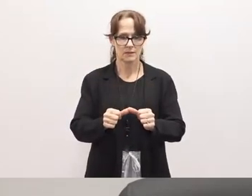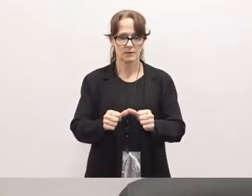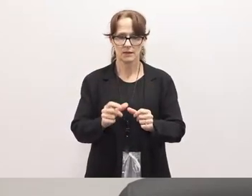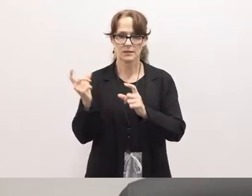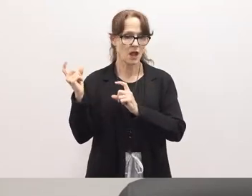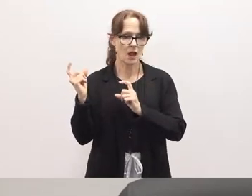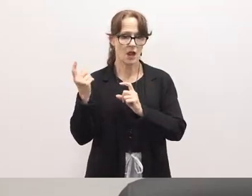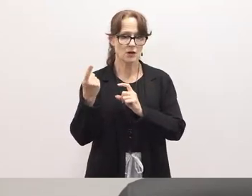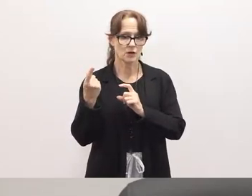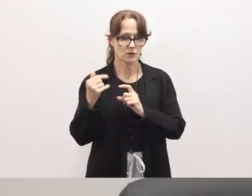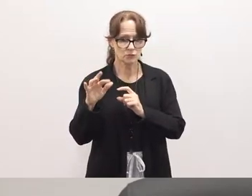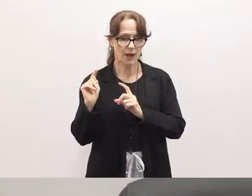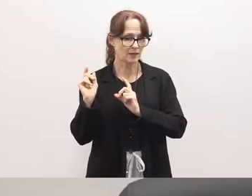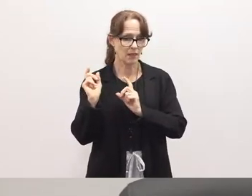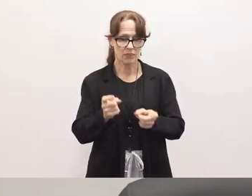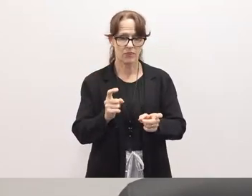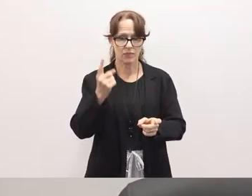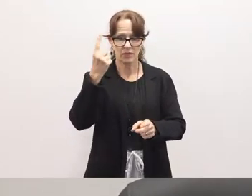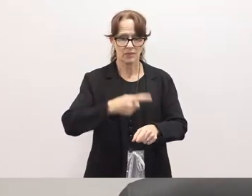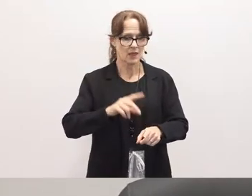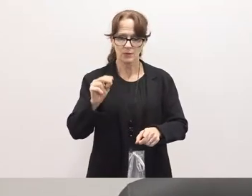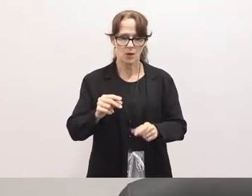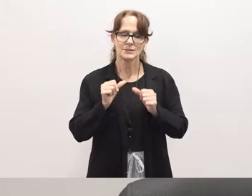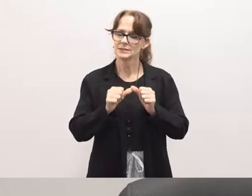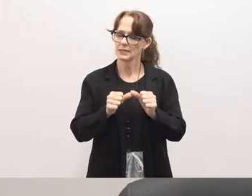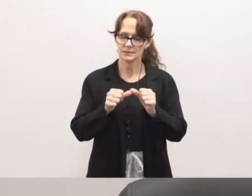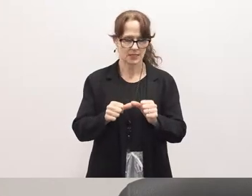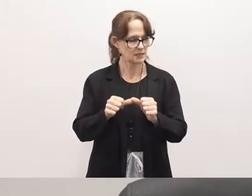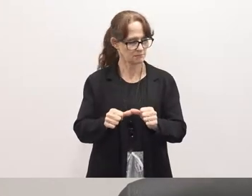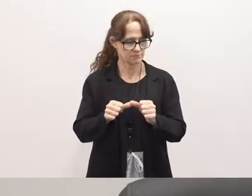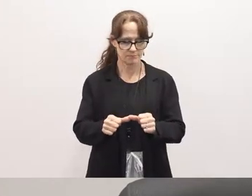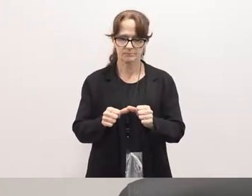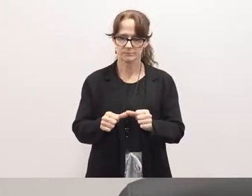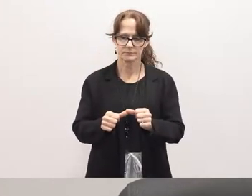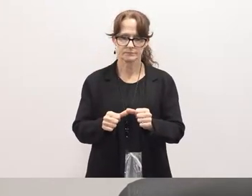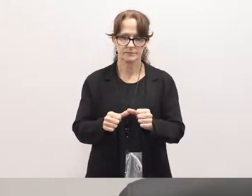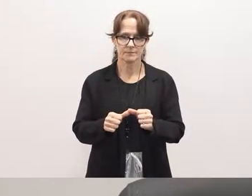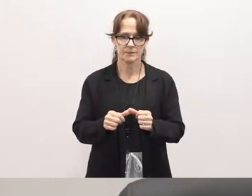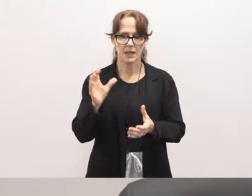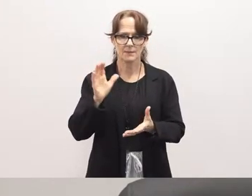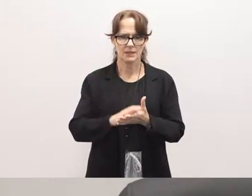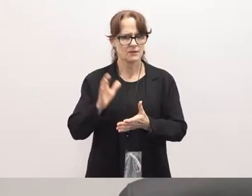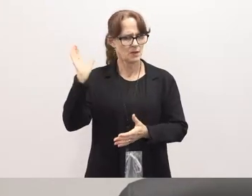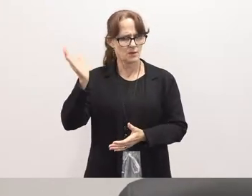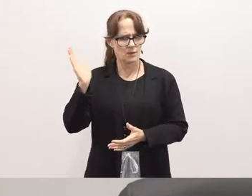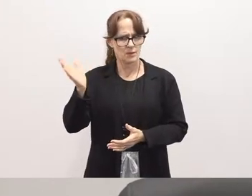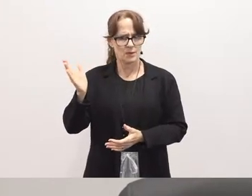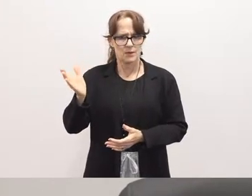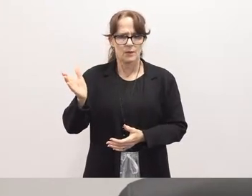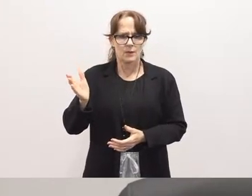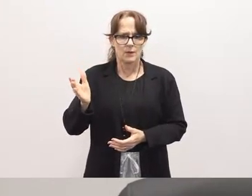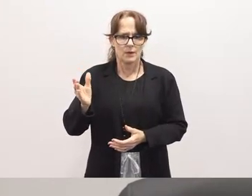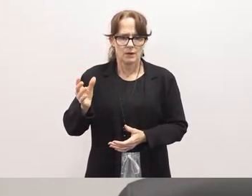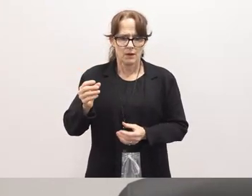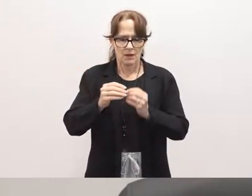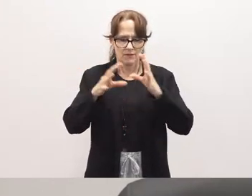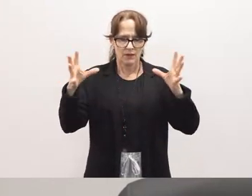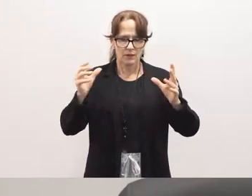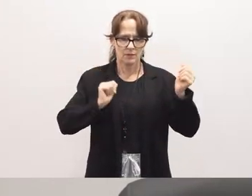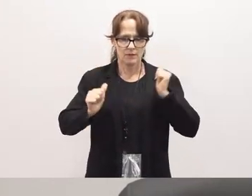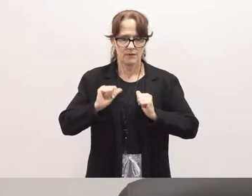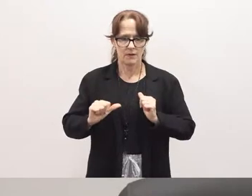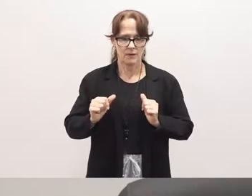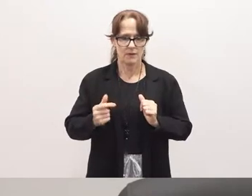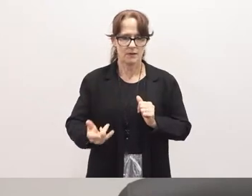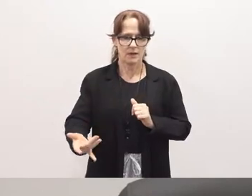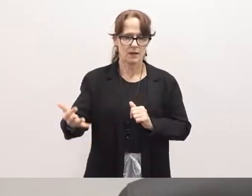money. This is money that will be sustainable. I believe we had the presentation on our visual and performing arts